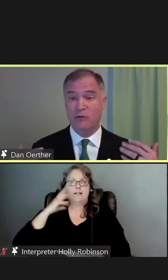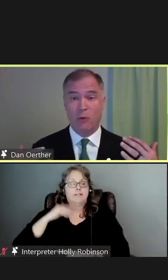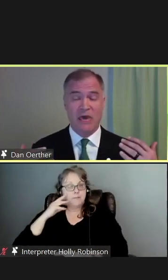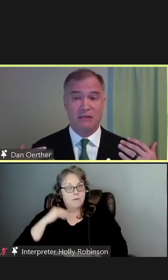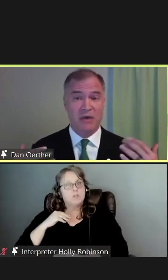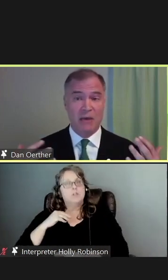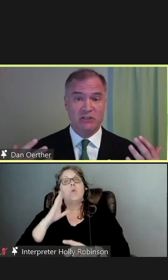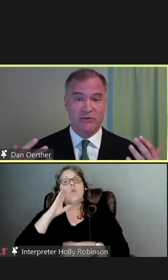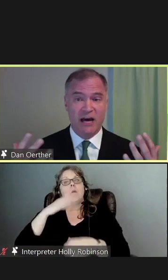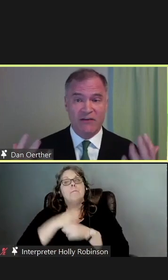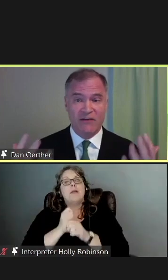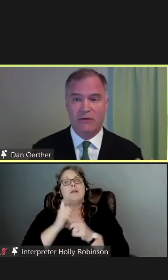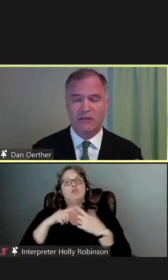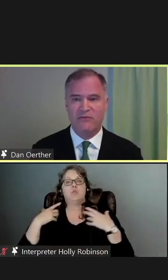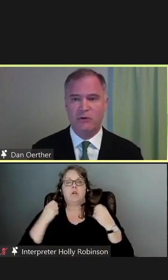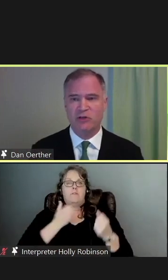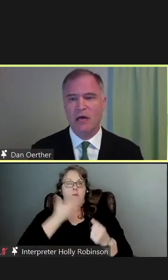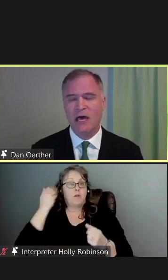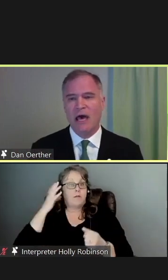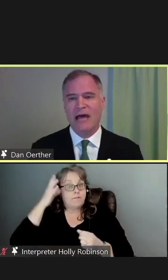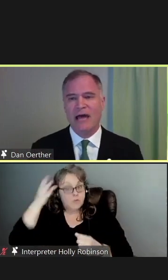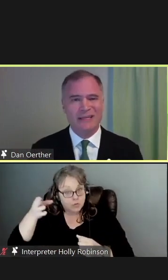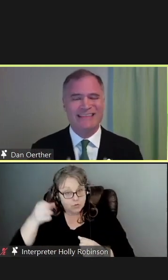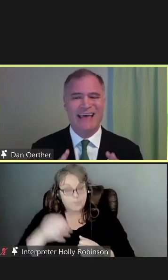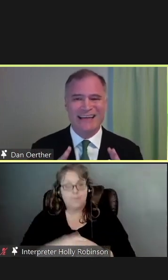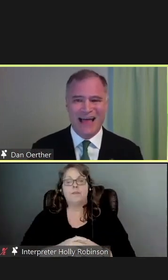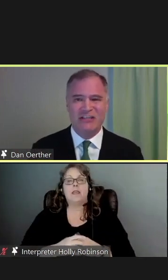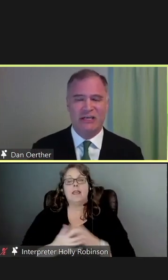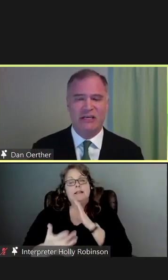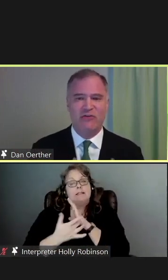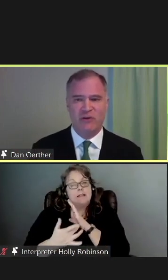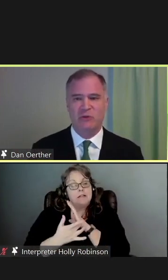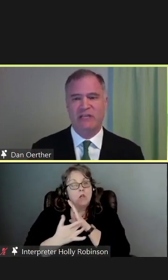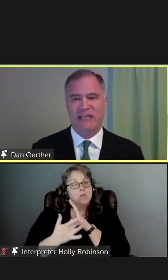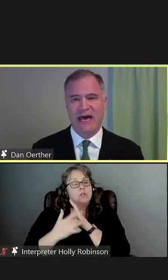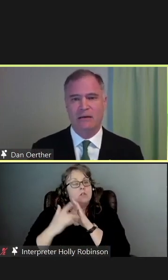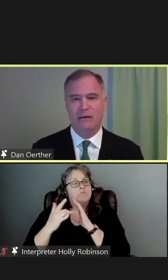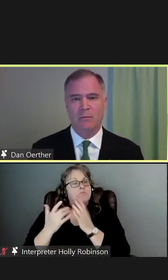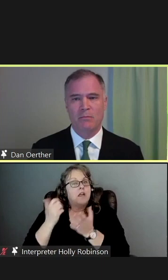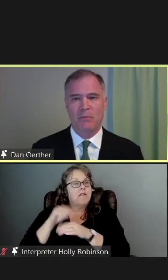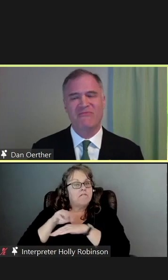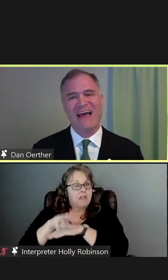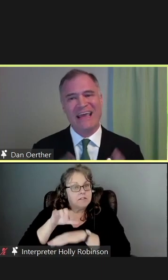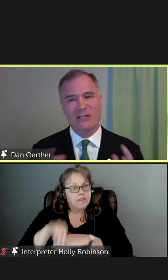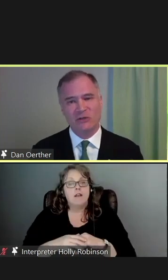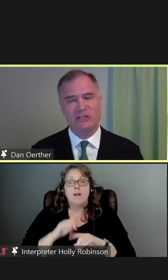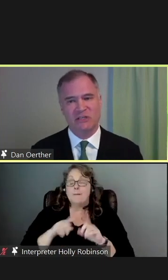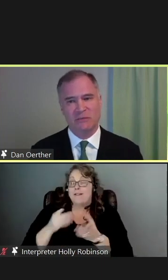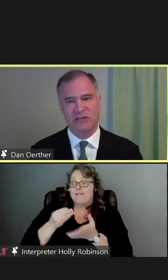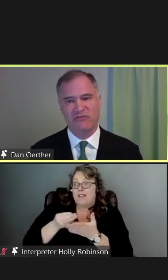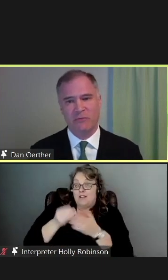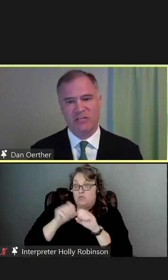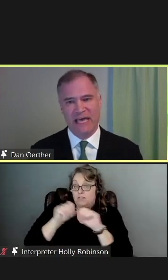which will make us be able to recover better in the future. And certainly technology contributes to that, but financial